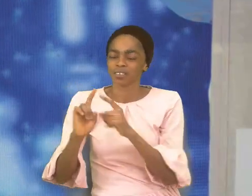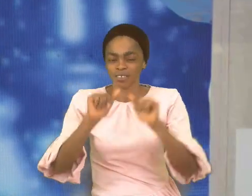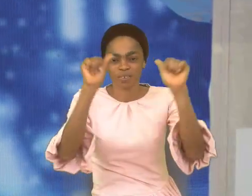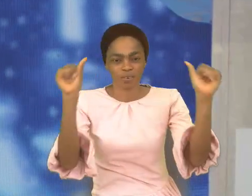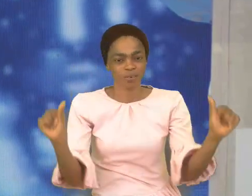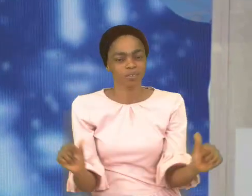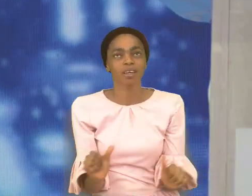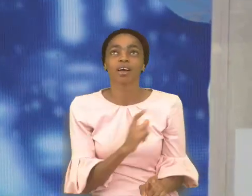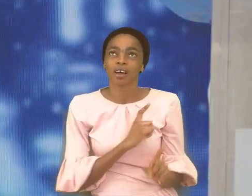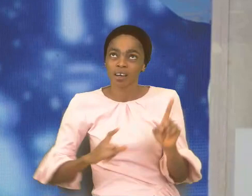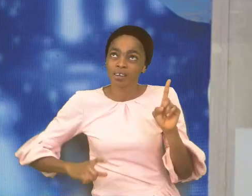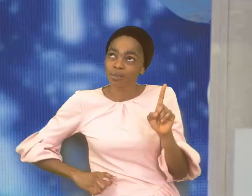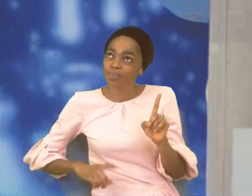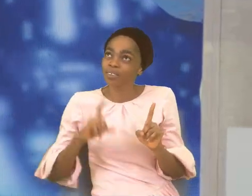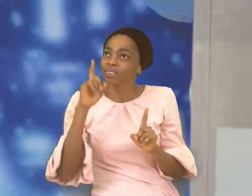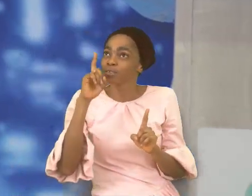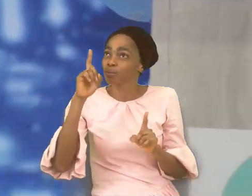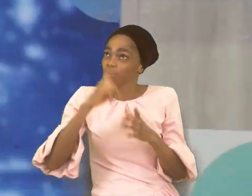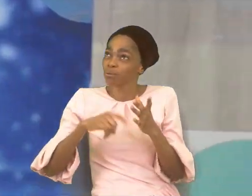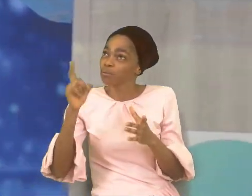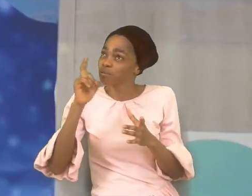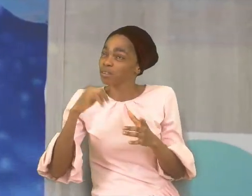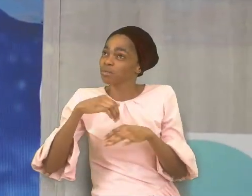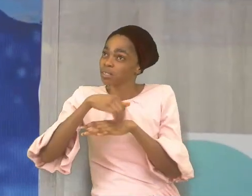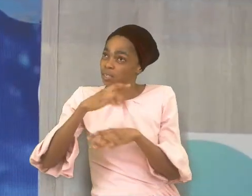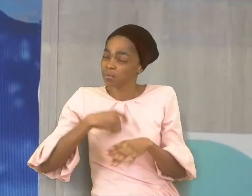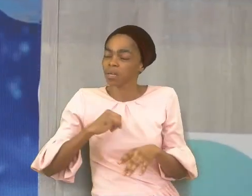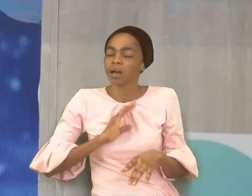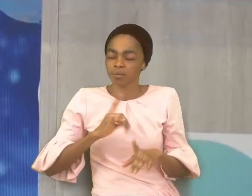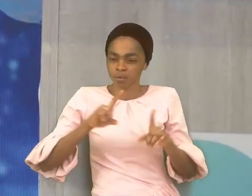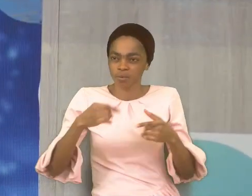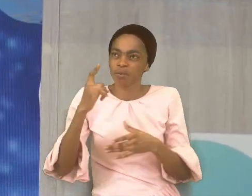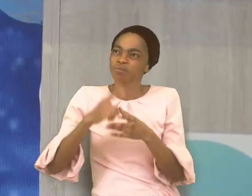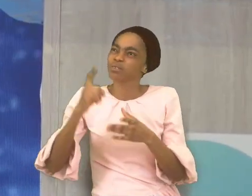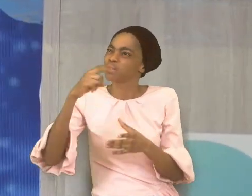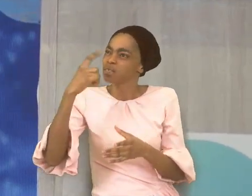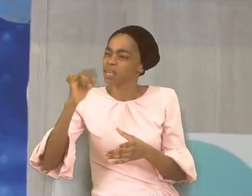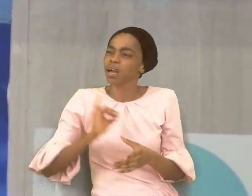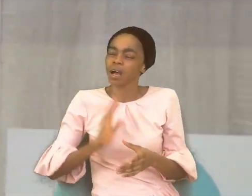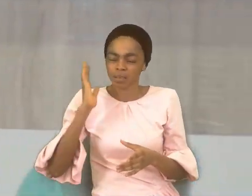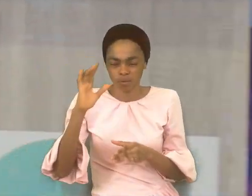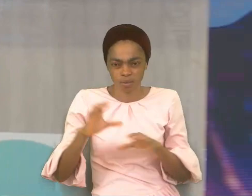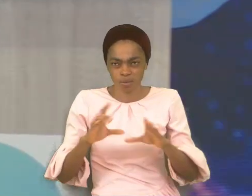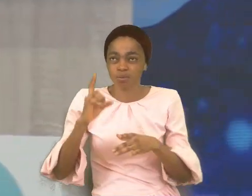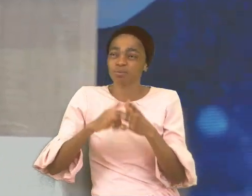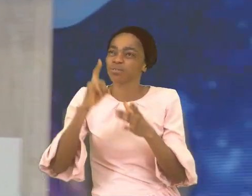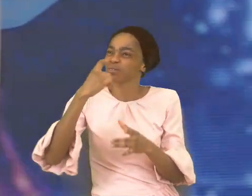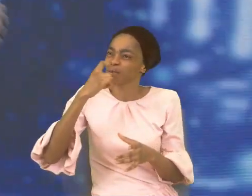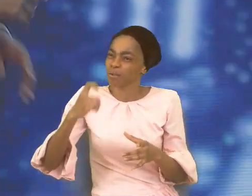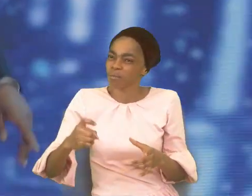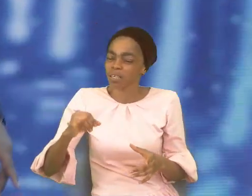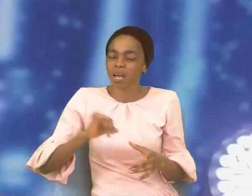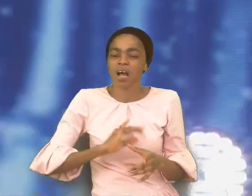you say, I will do. What you command, I will obey. My son, grant